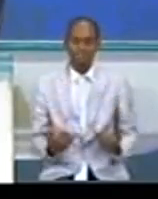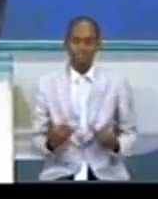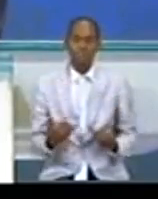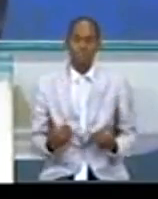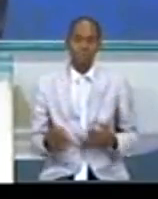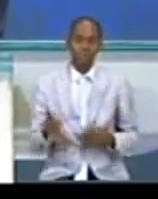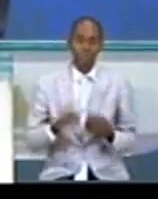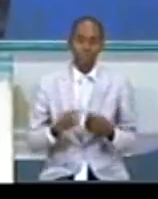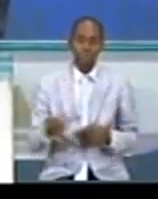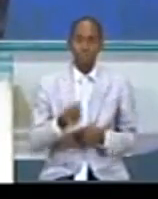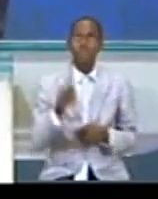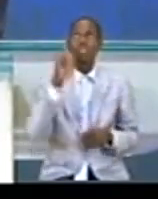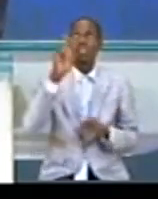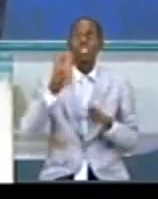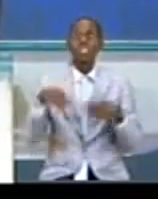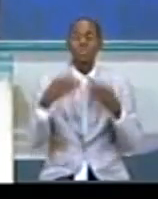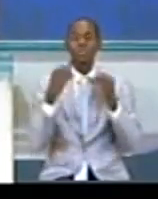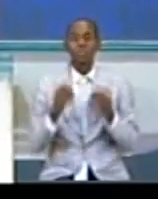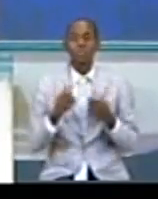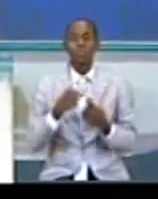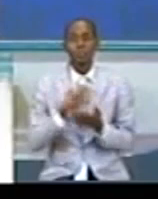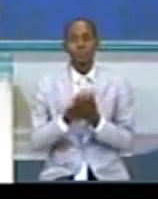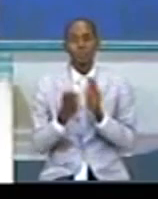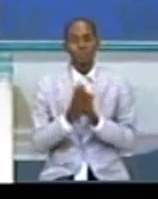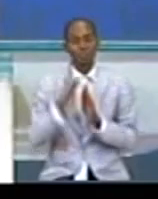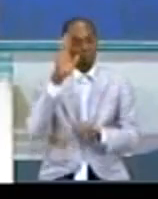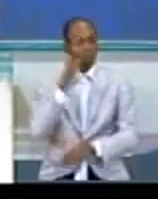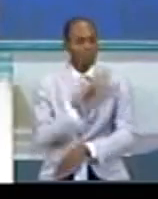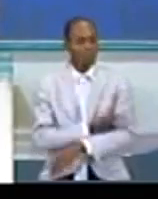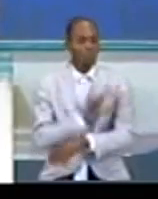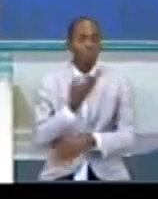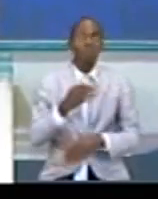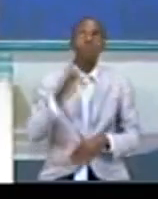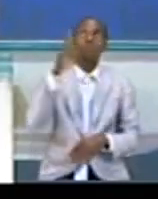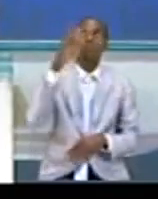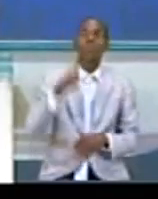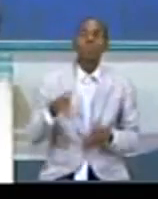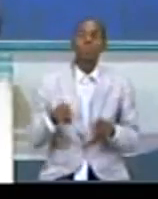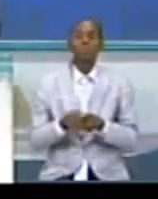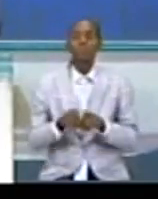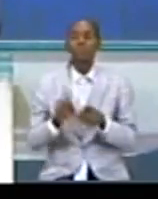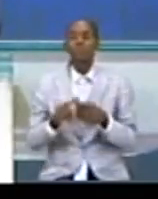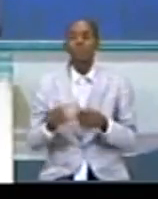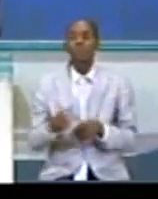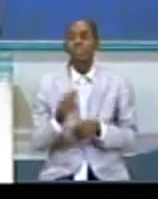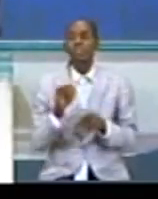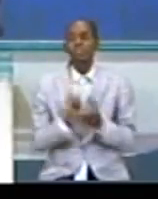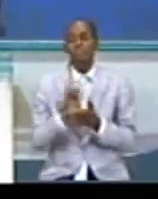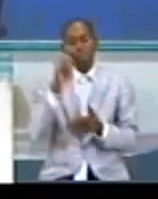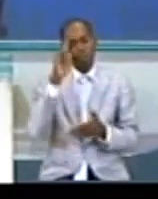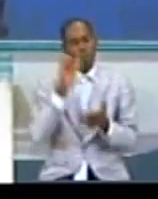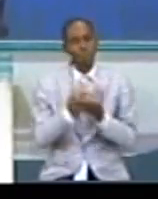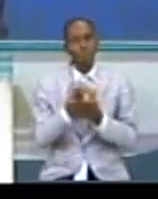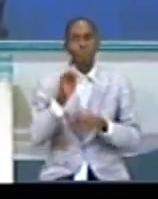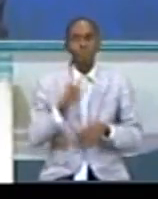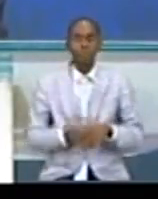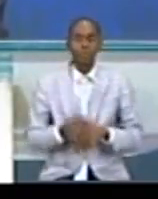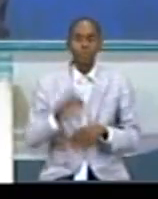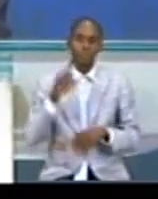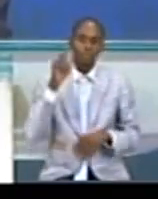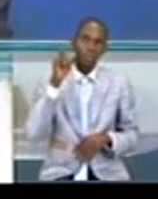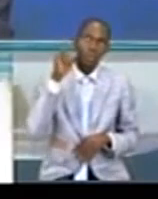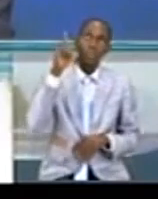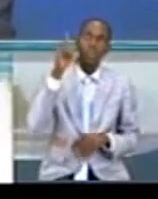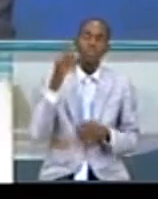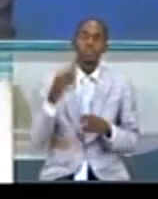to become the sons of God, even to them that believe on his name. Believe on